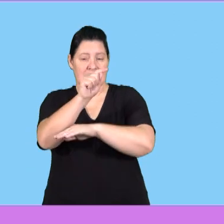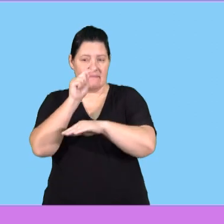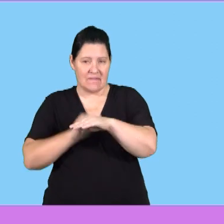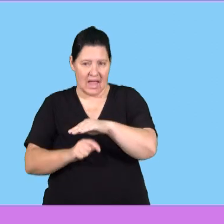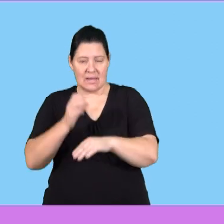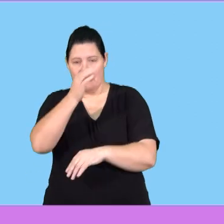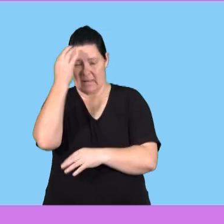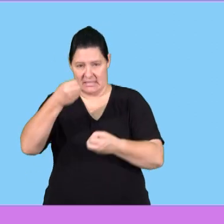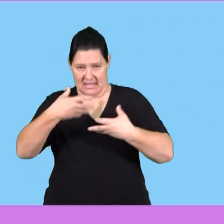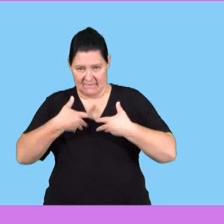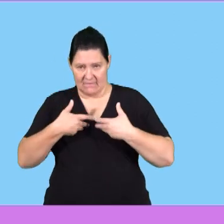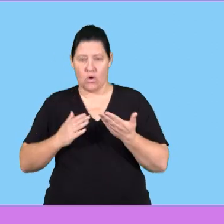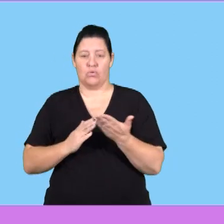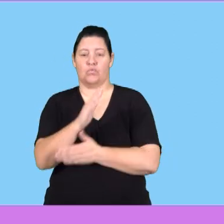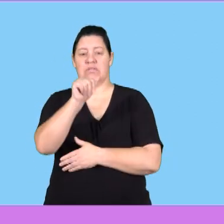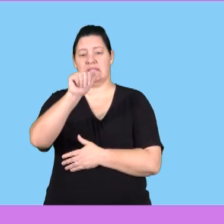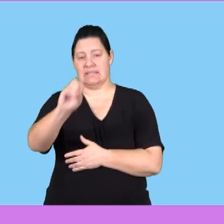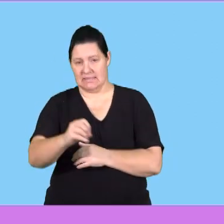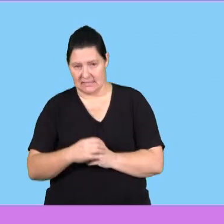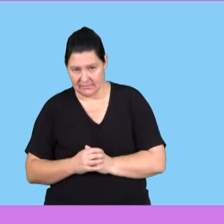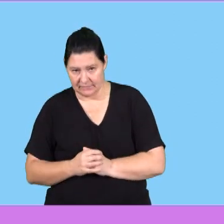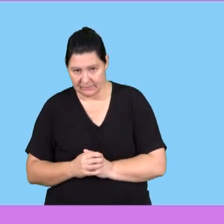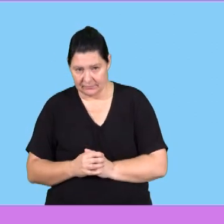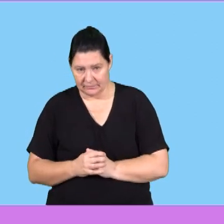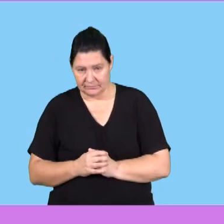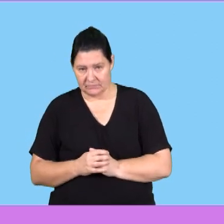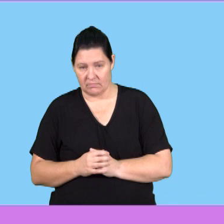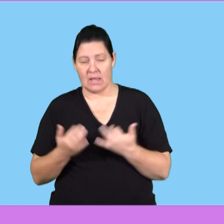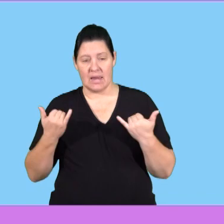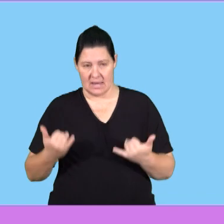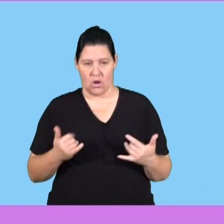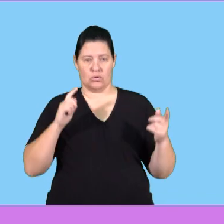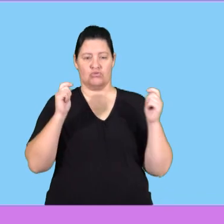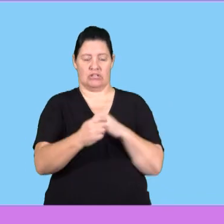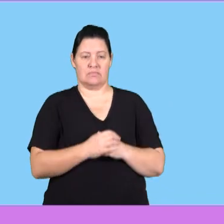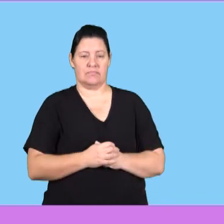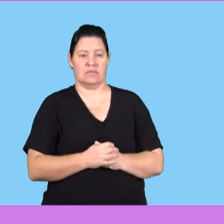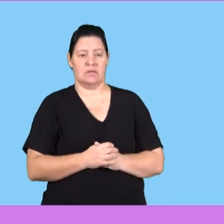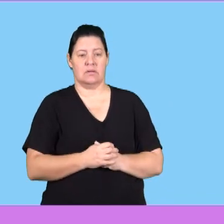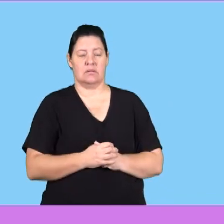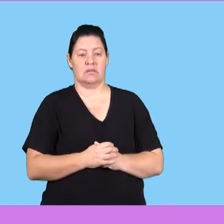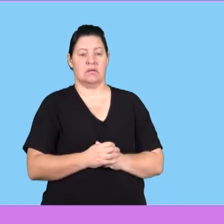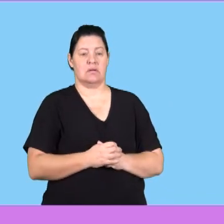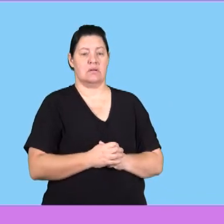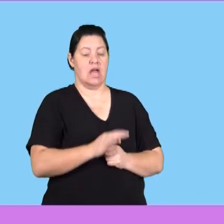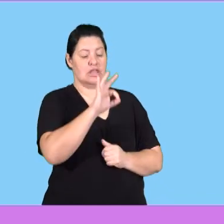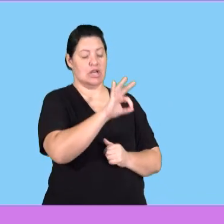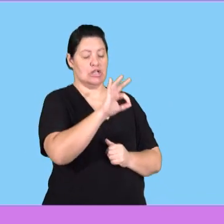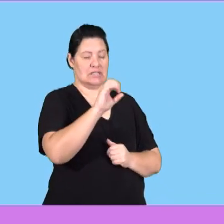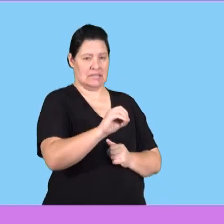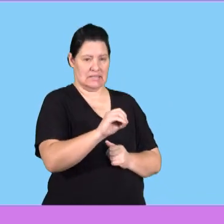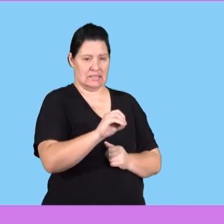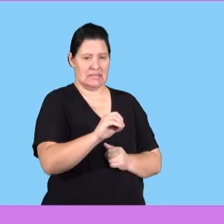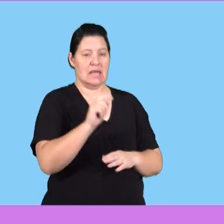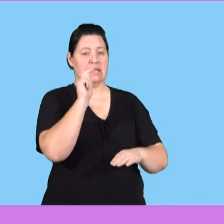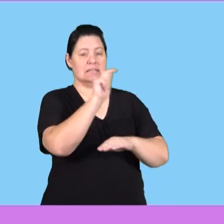divide the minutes given by 60. So now let us convert. We are taking 30 minutes.